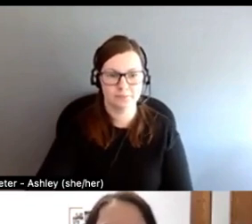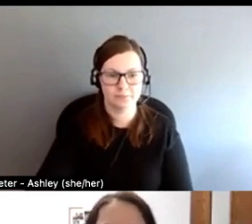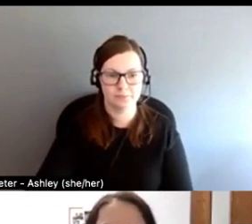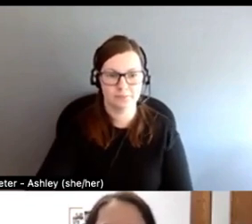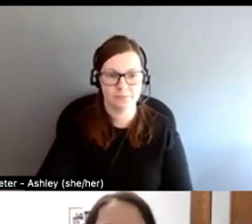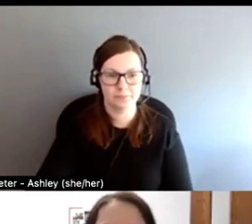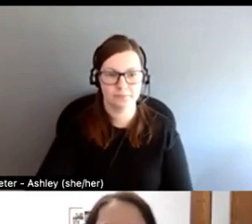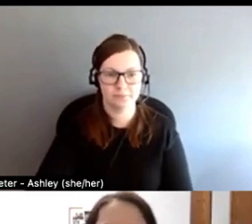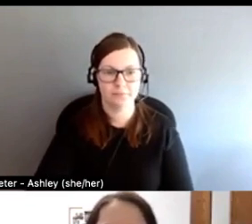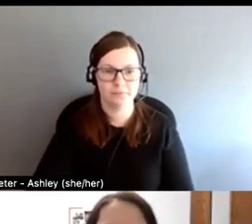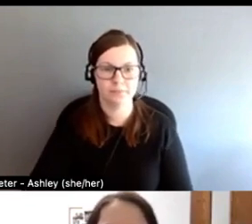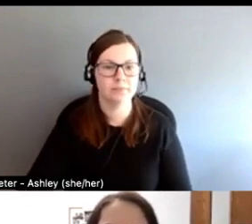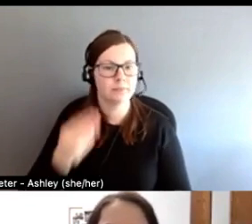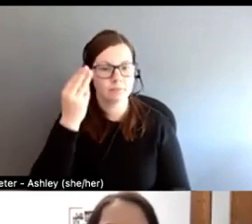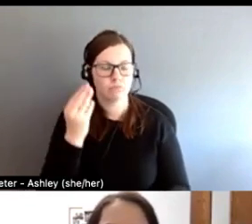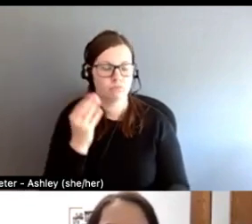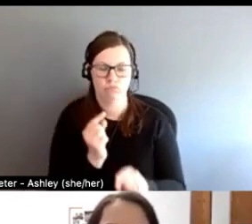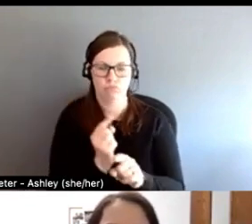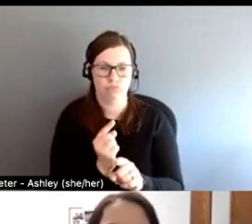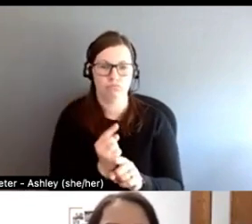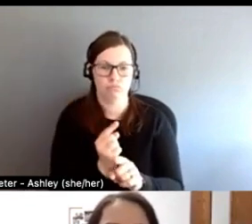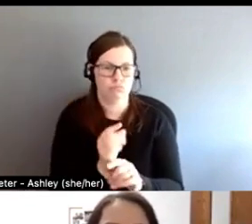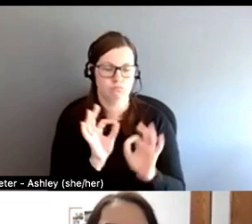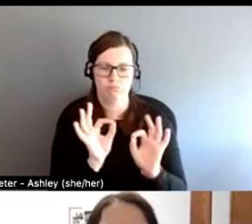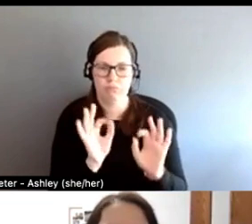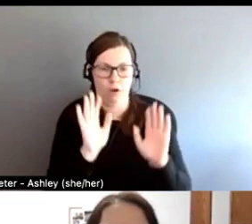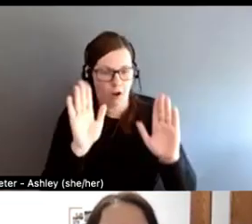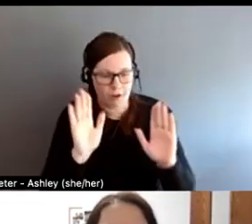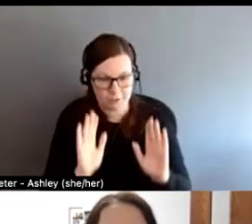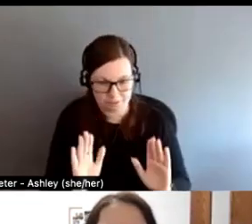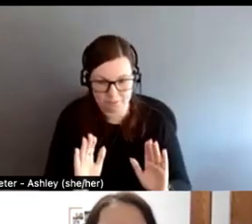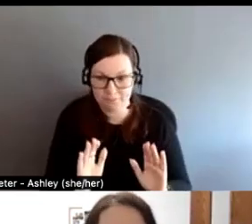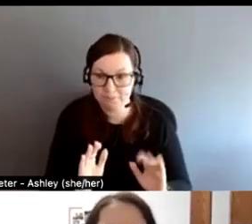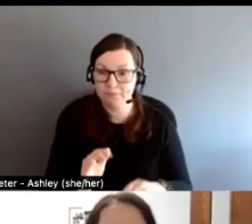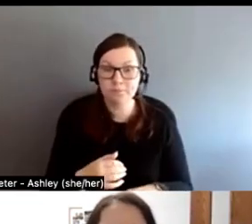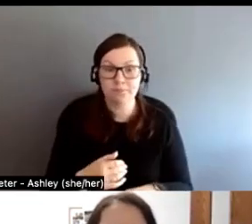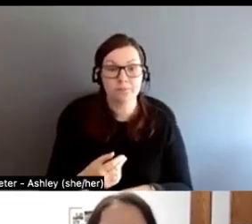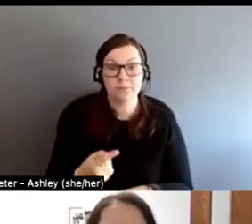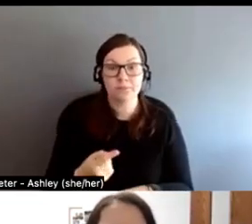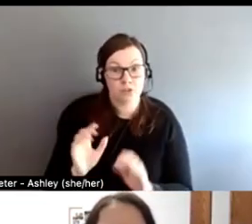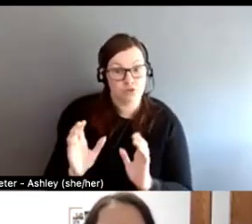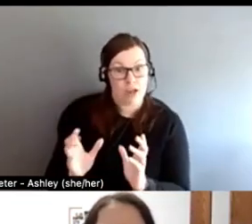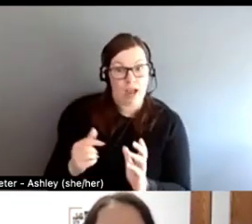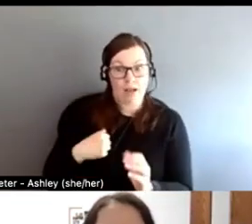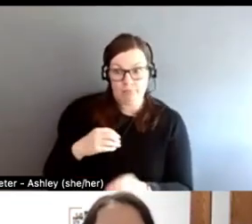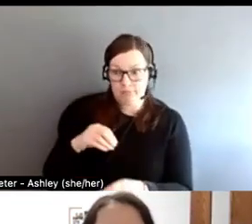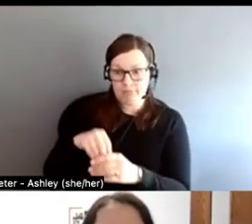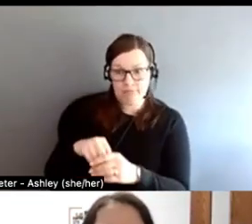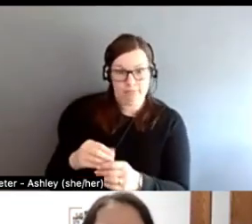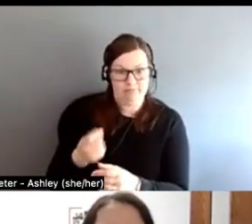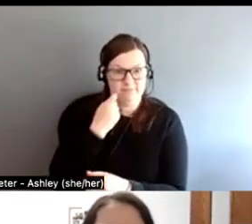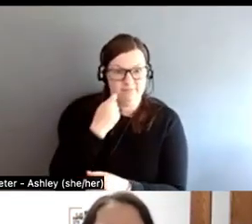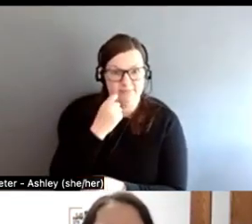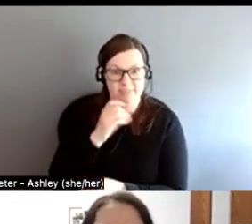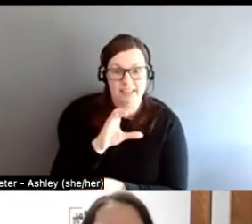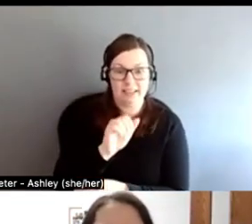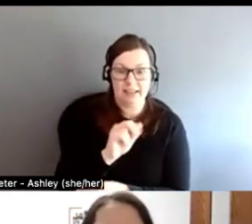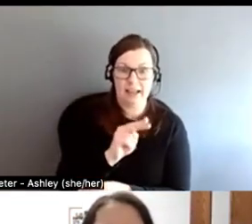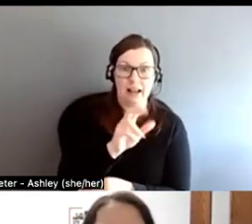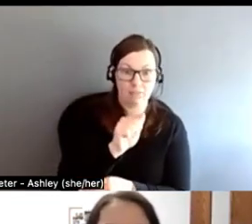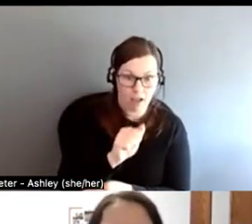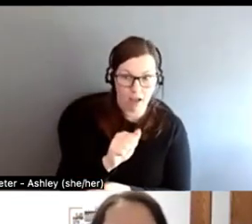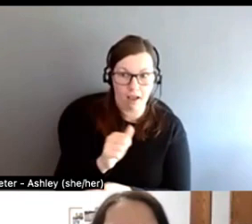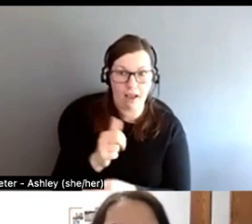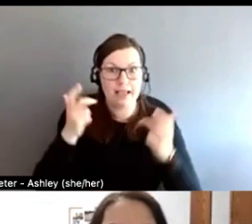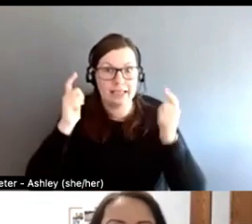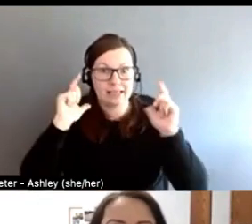So I just added in the chat that both Canva and Camtasia have those recording tools. So you can actually pick and choose which one works better for